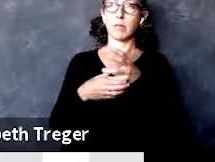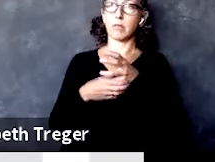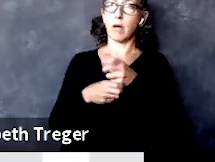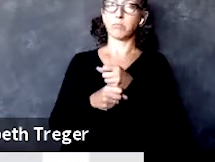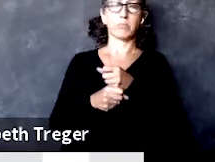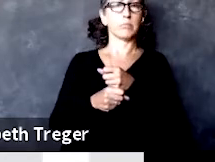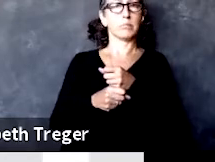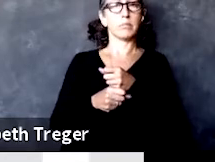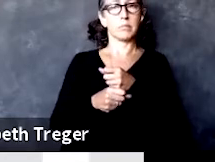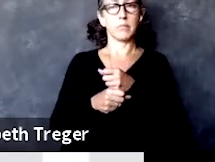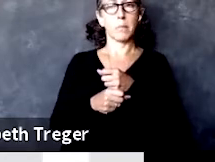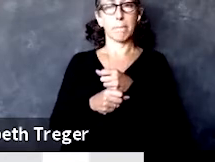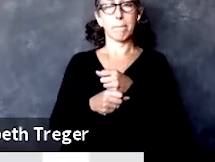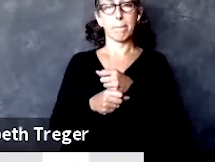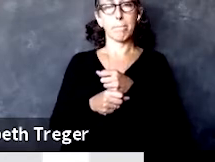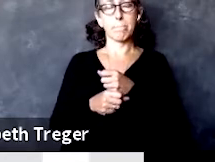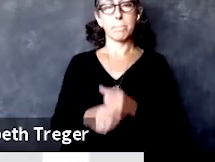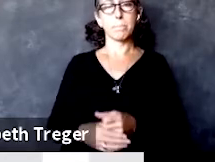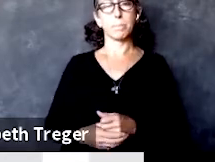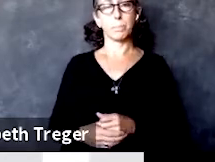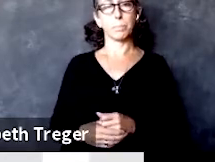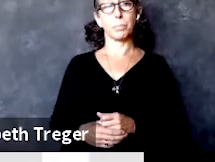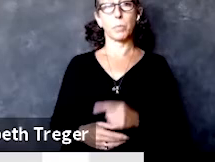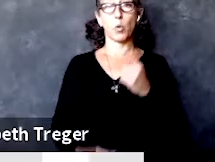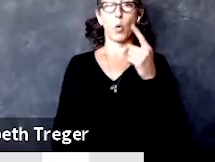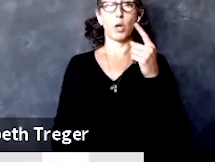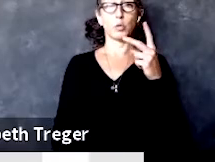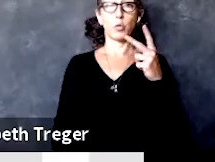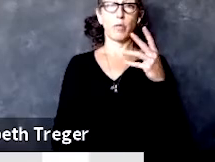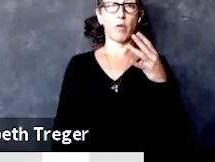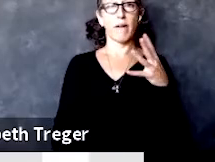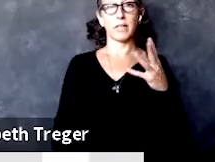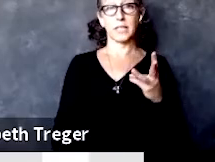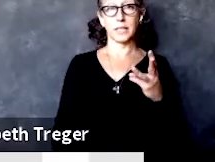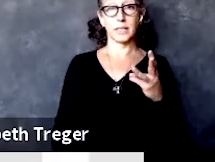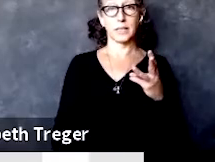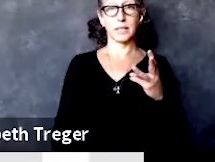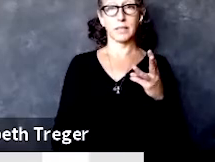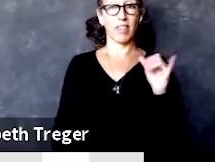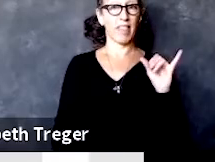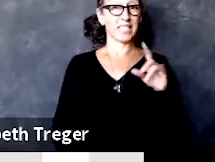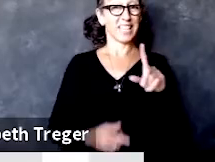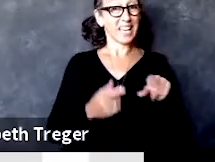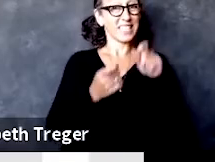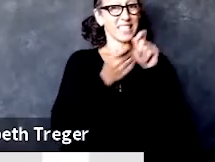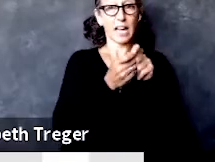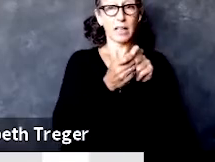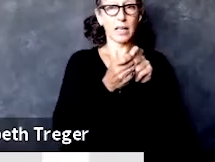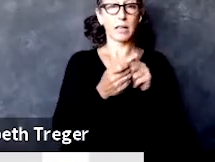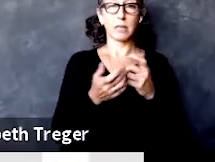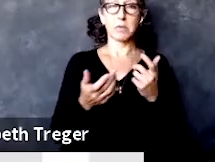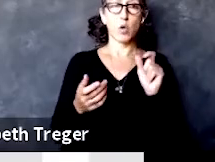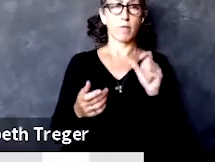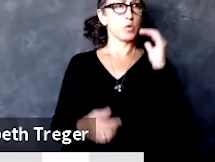So these steps are not meant to be a prescription. You can mix these up a little bit if you want to.